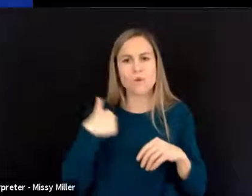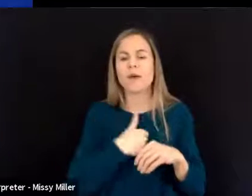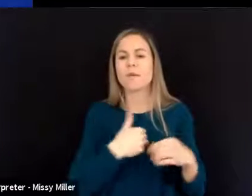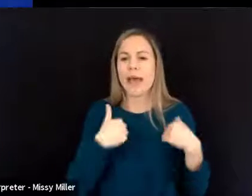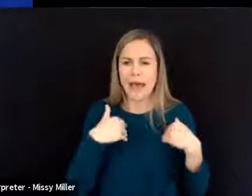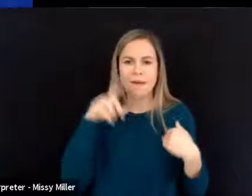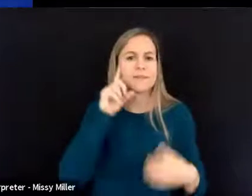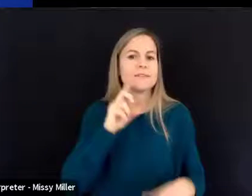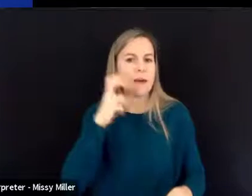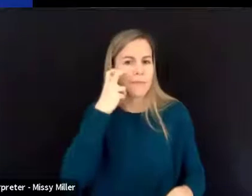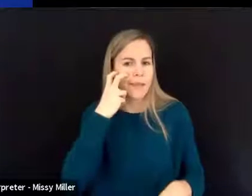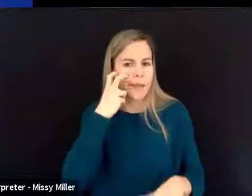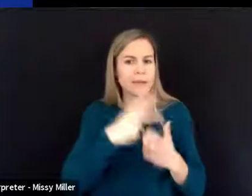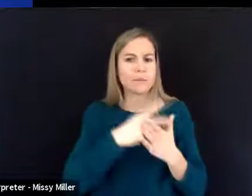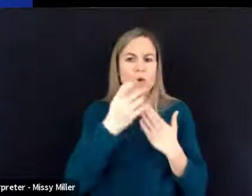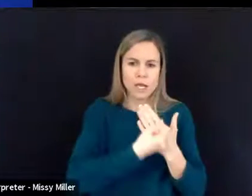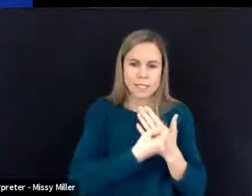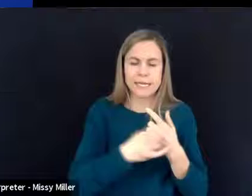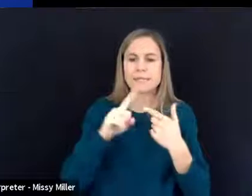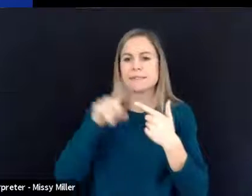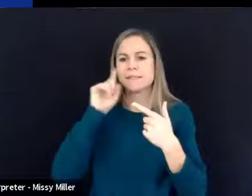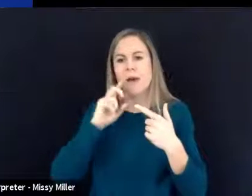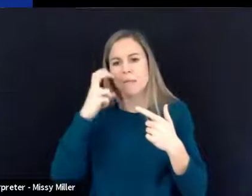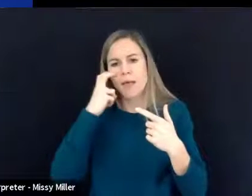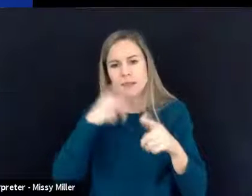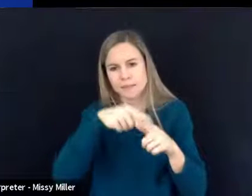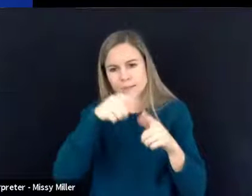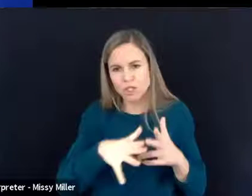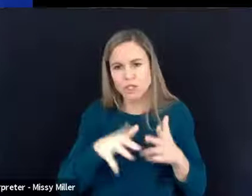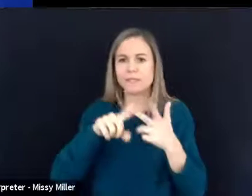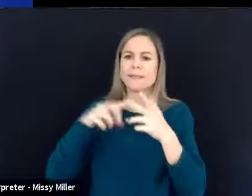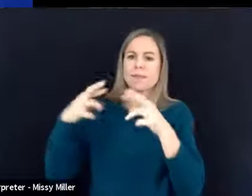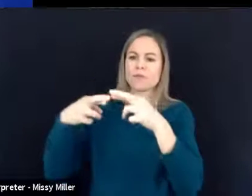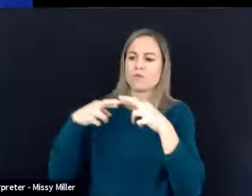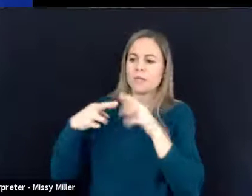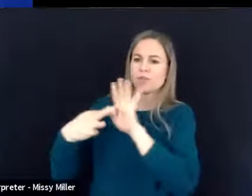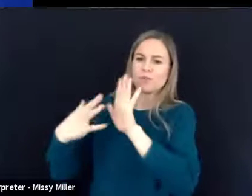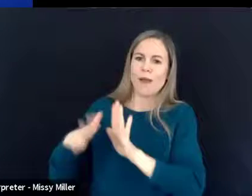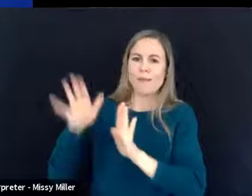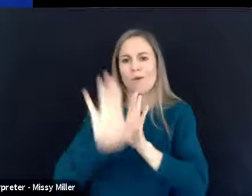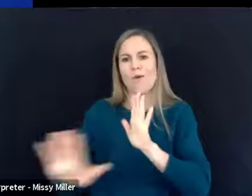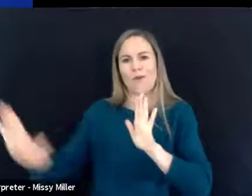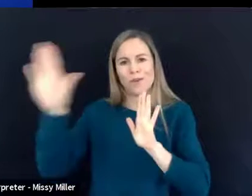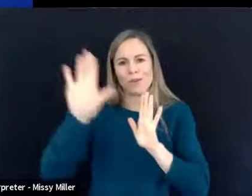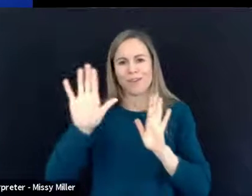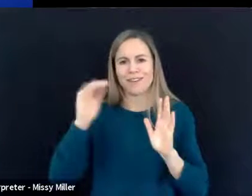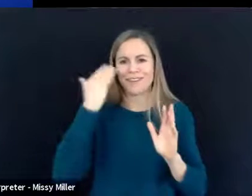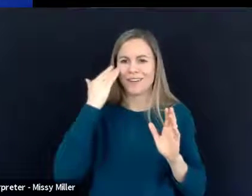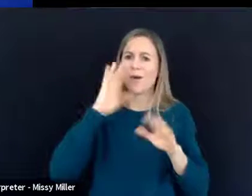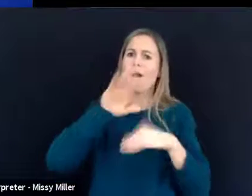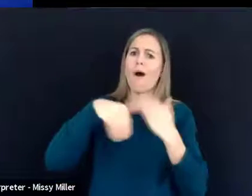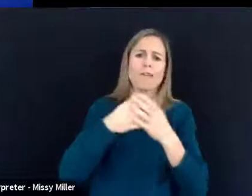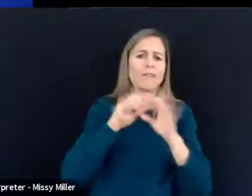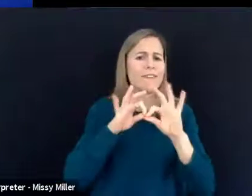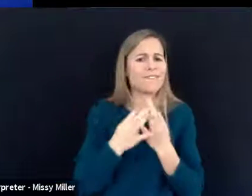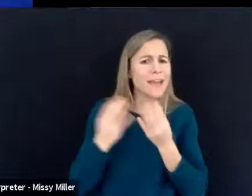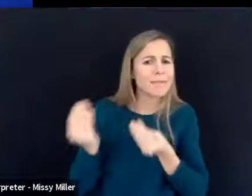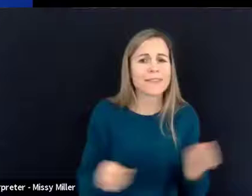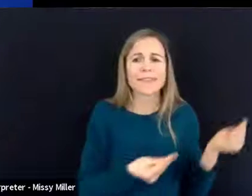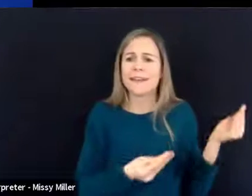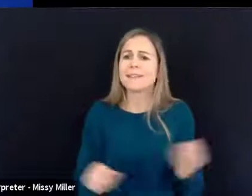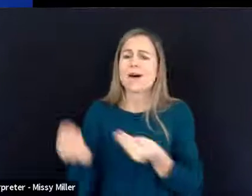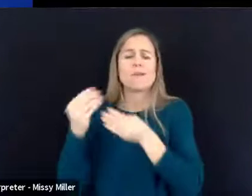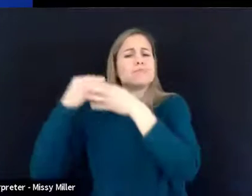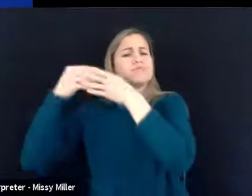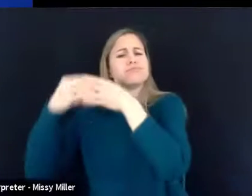our deafblind specialists and all of our regional reps out there. All of our family liaisons and many,